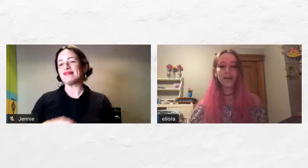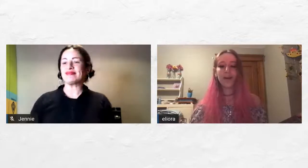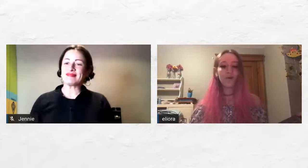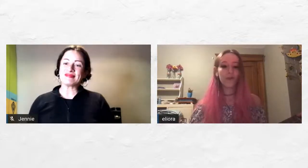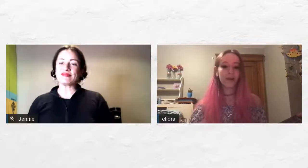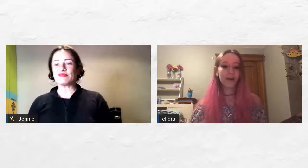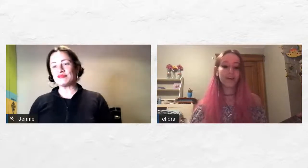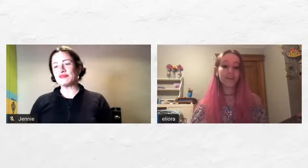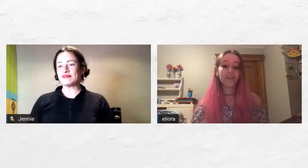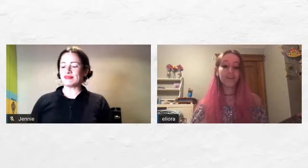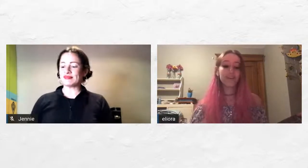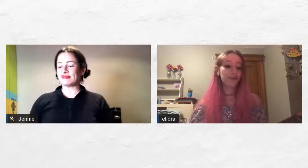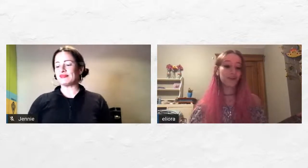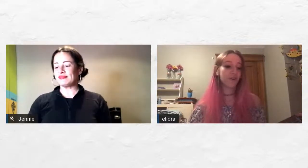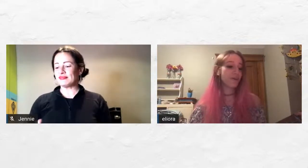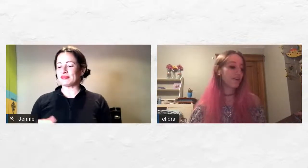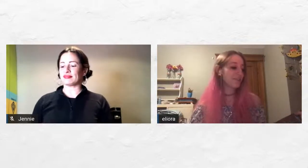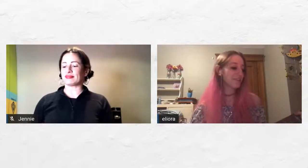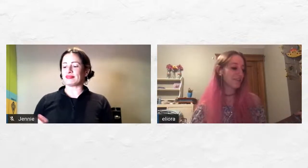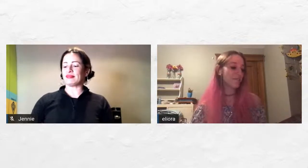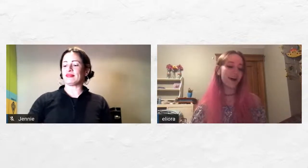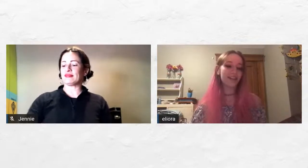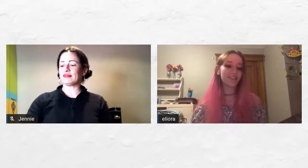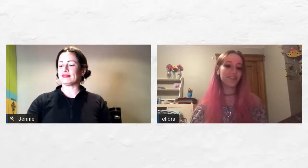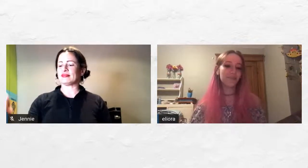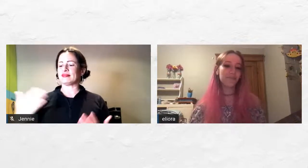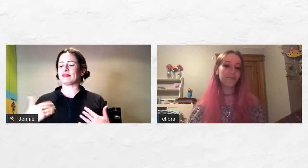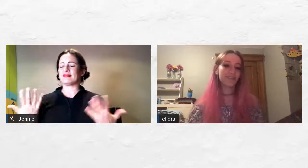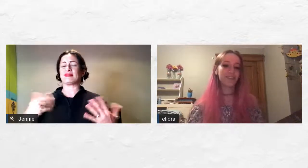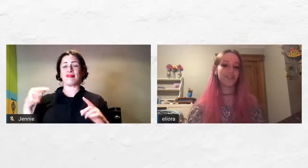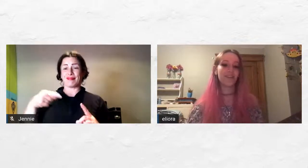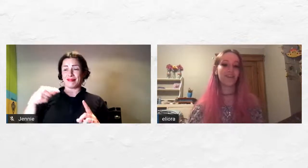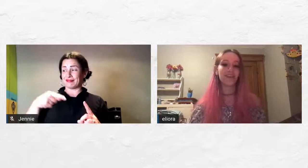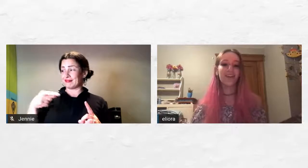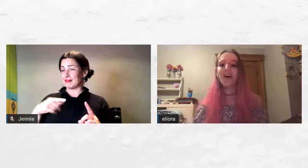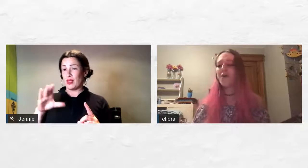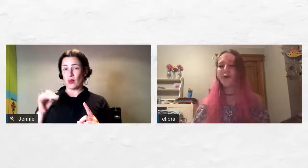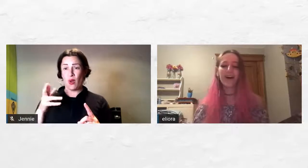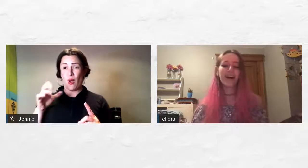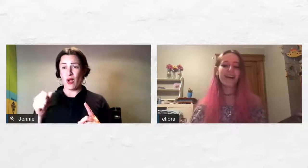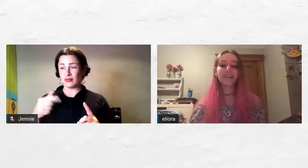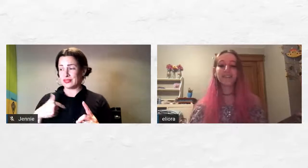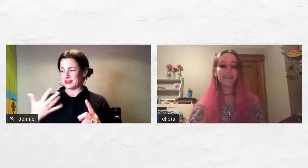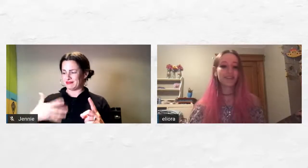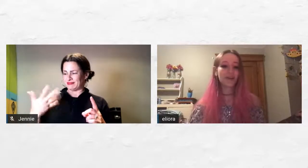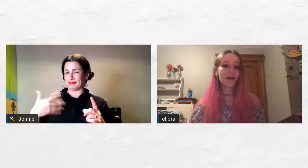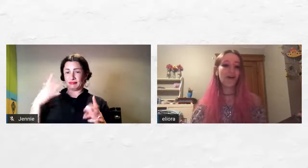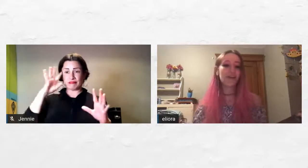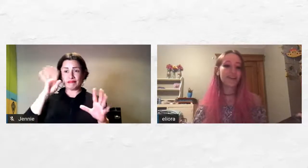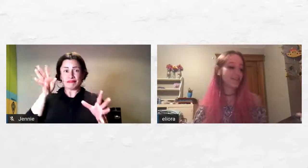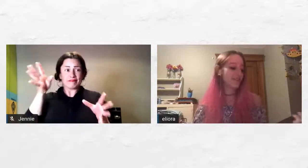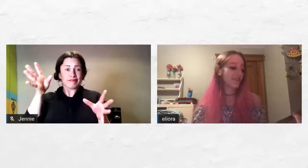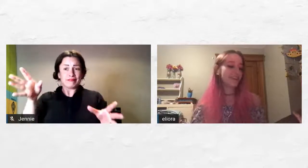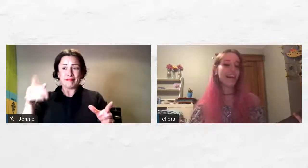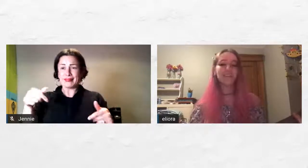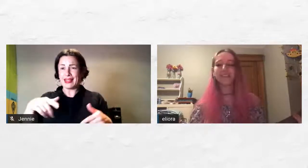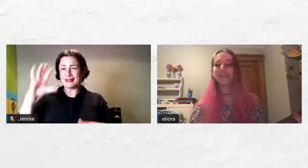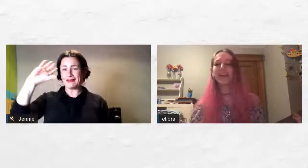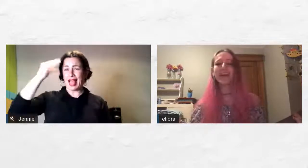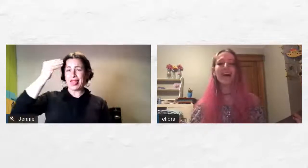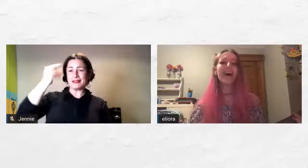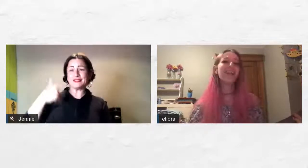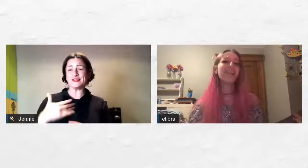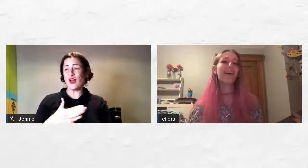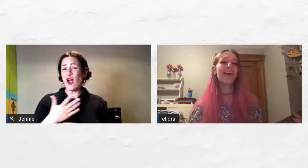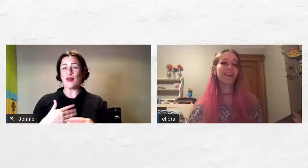Ooh, what is the chorus to my stupid song? What is the chorus so they'll